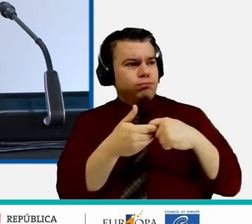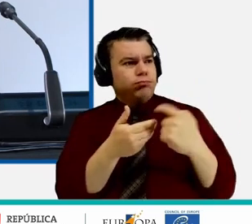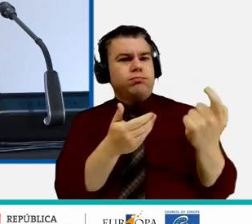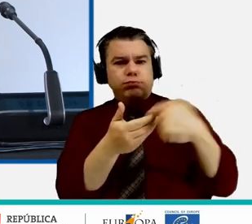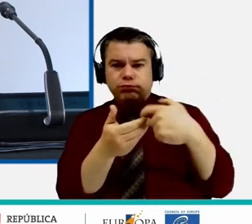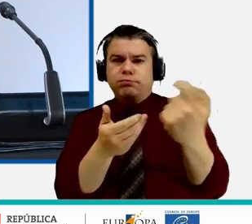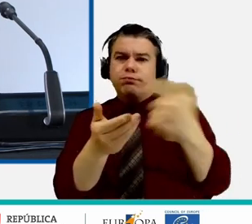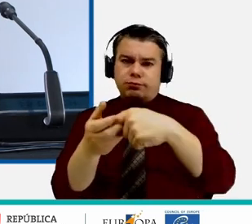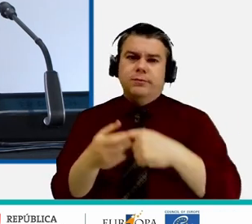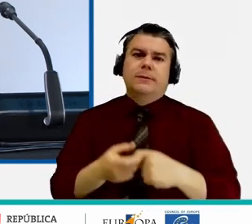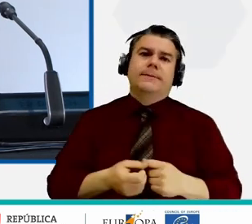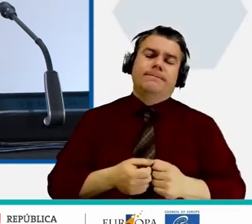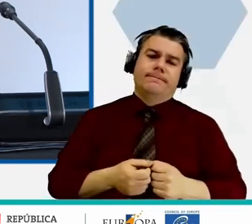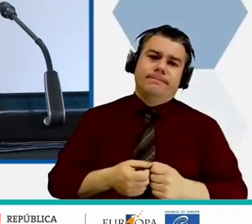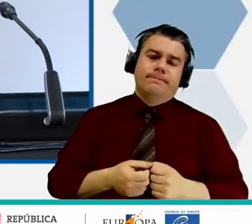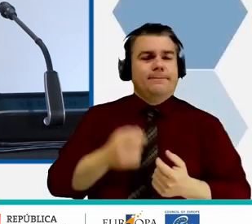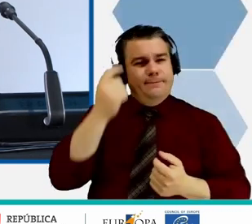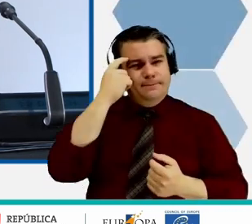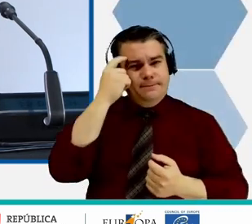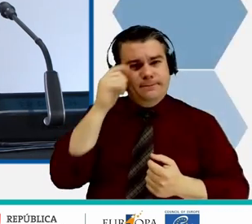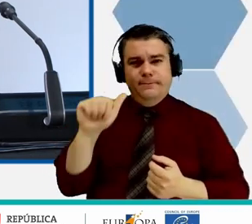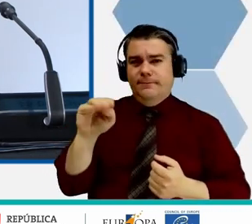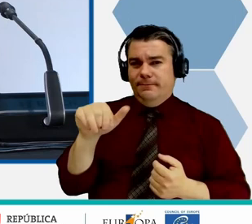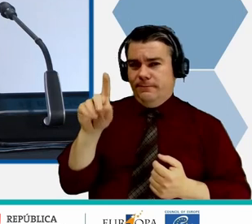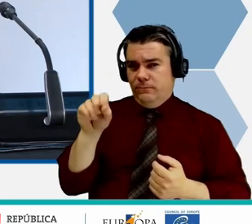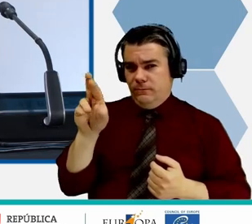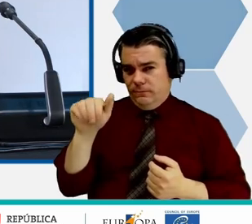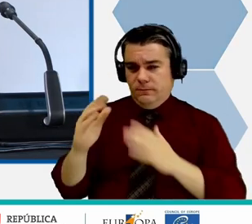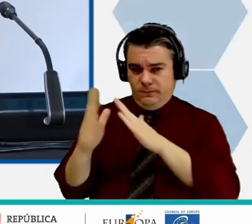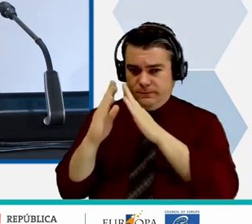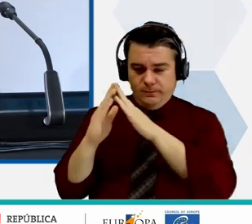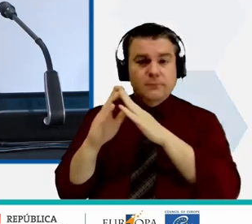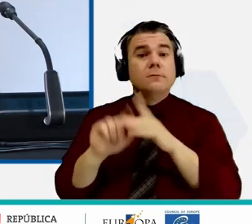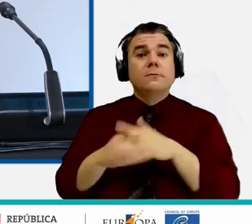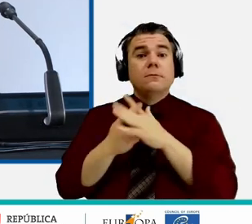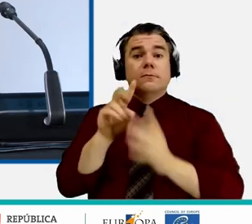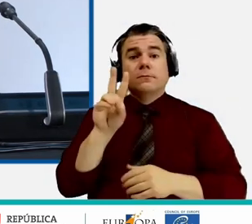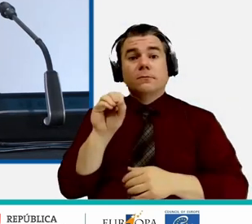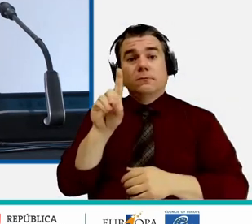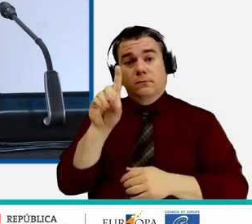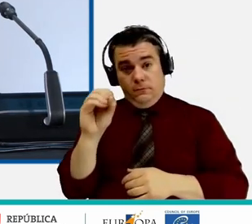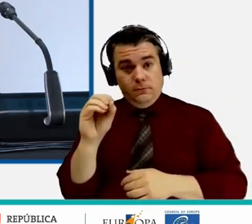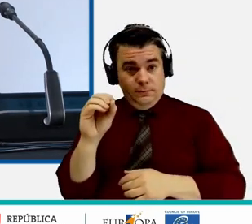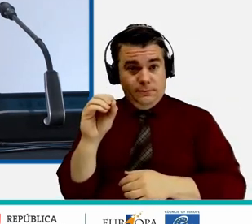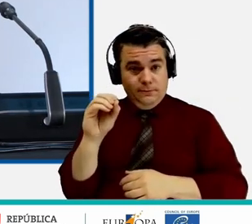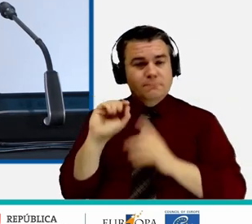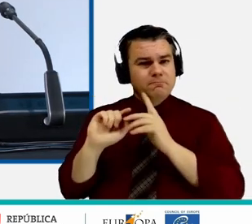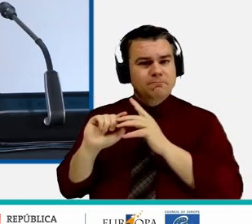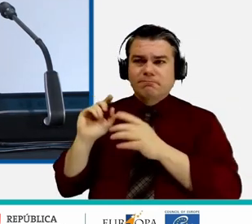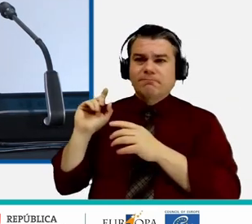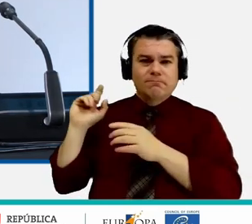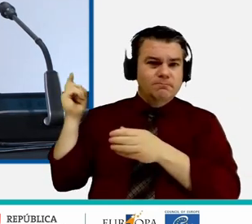give the perspective of Amadora when we start in 2010, because we joined the campaign since the beginning of this